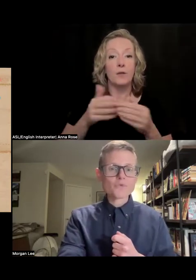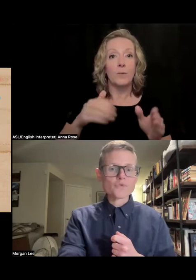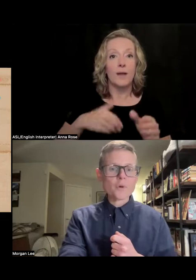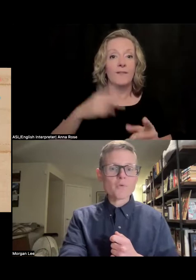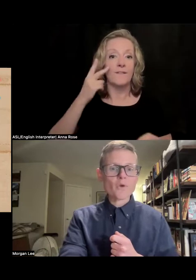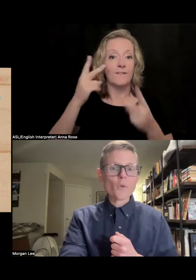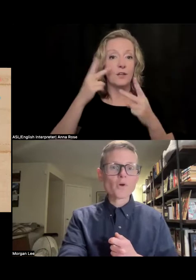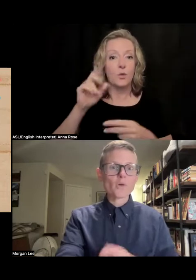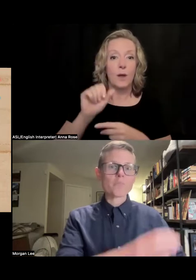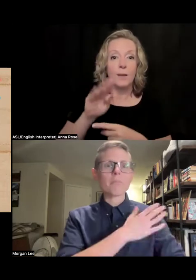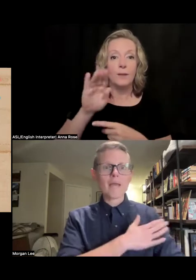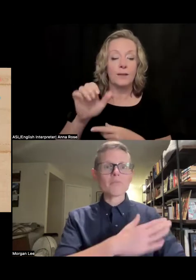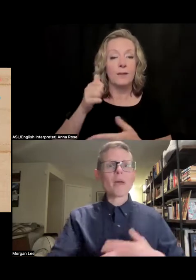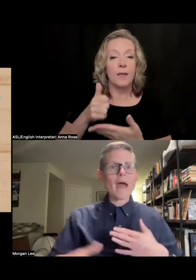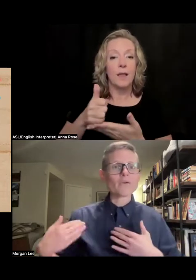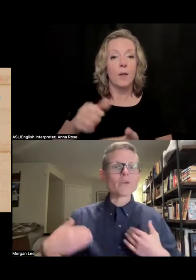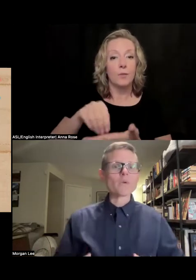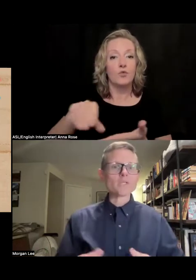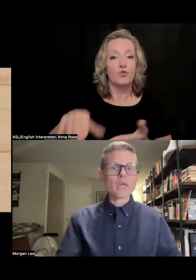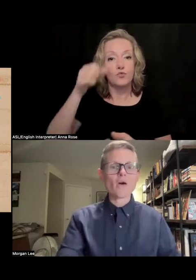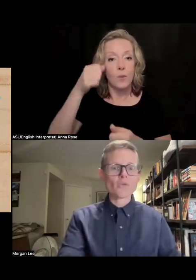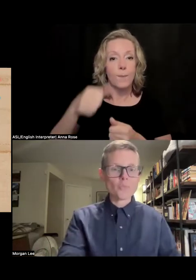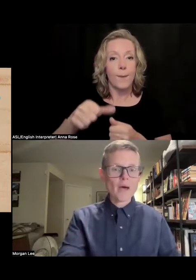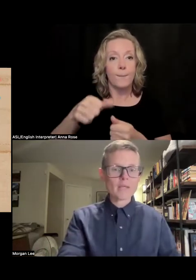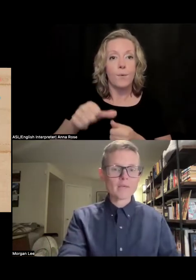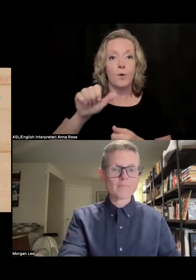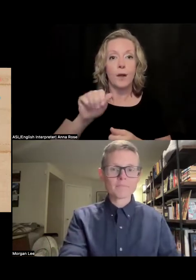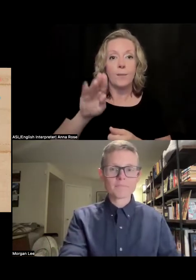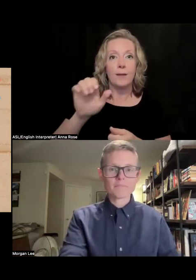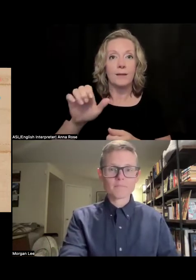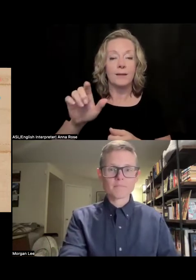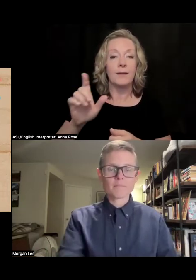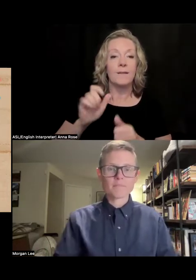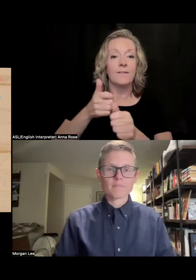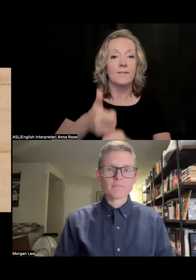helps students remember the order by the pattern in which they are on your body.